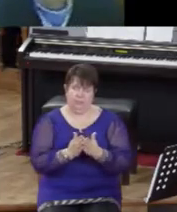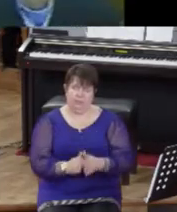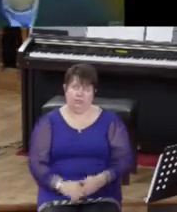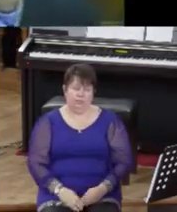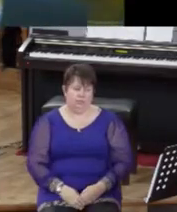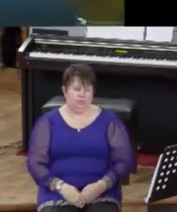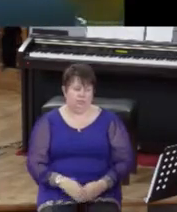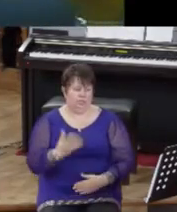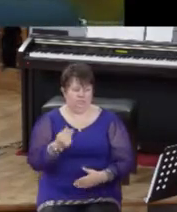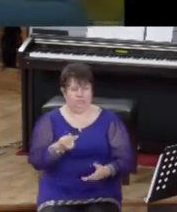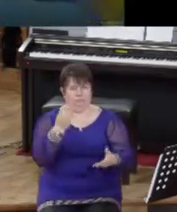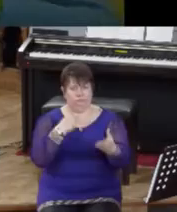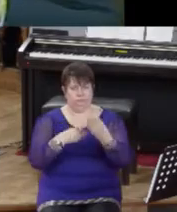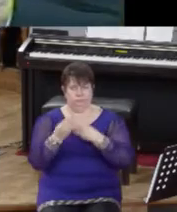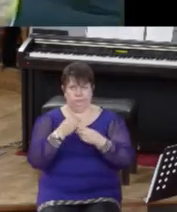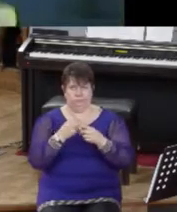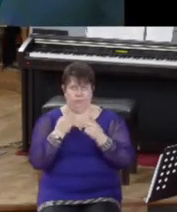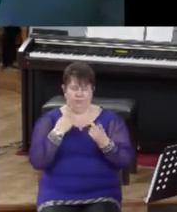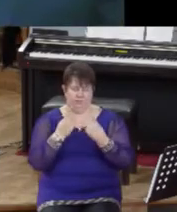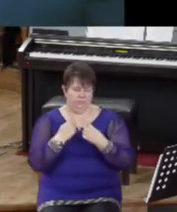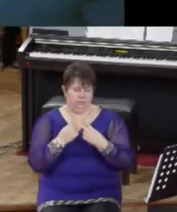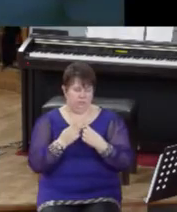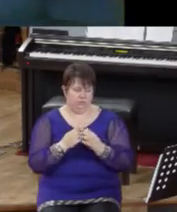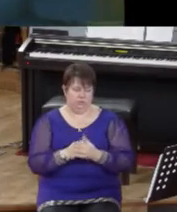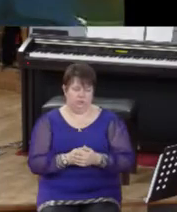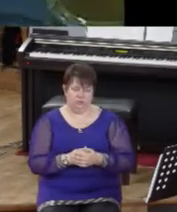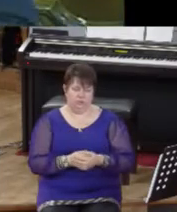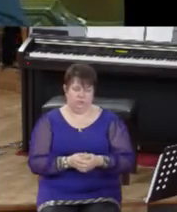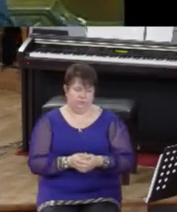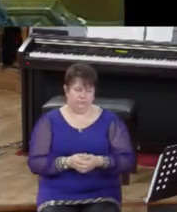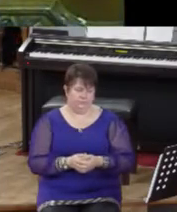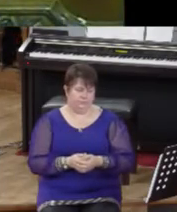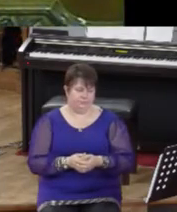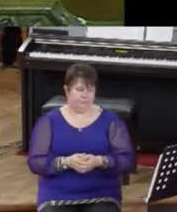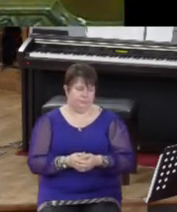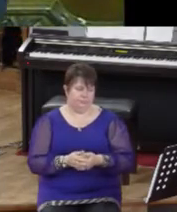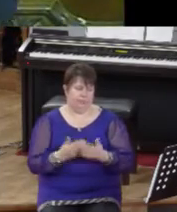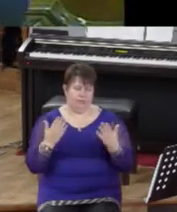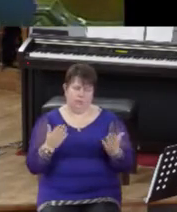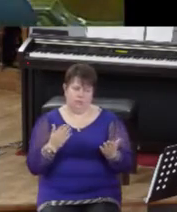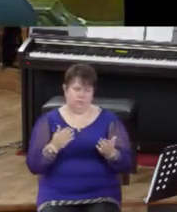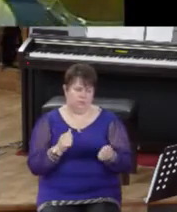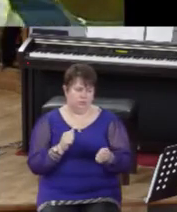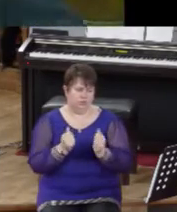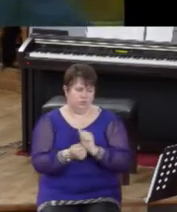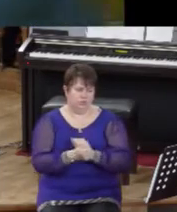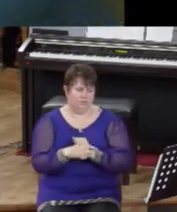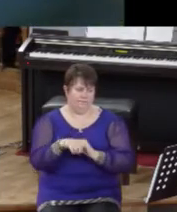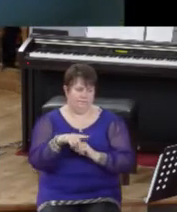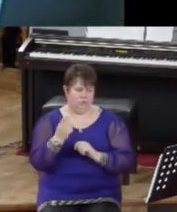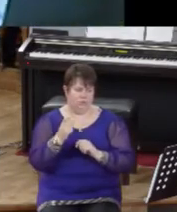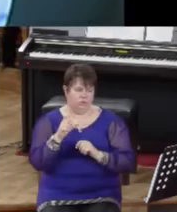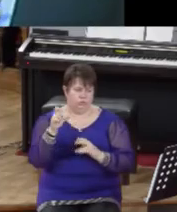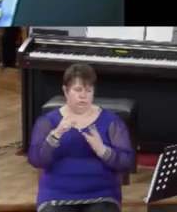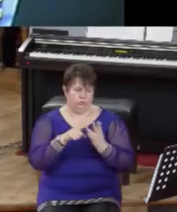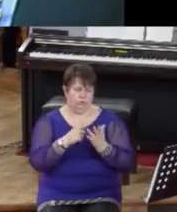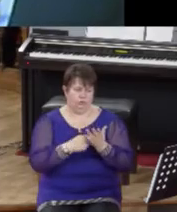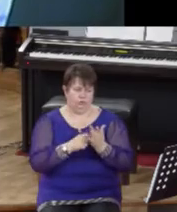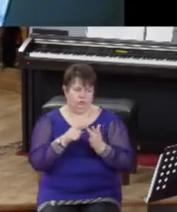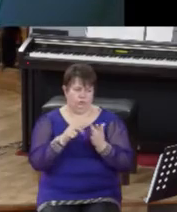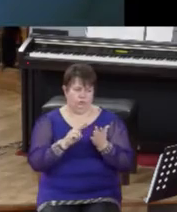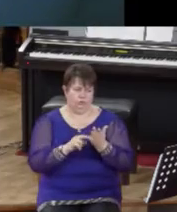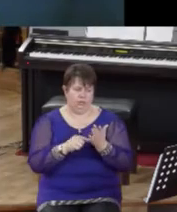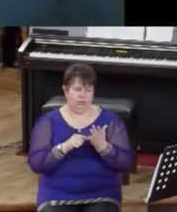information that these Gospel writers have given us. And now we turn to 1 Corinthians, to Paul's